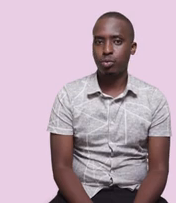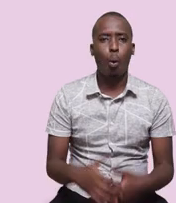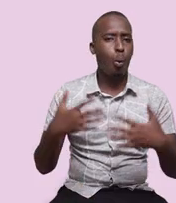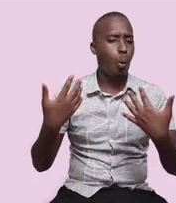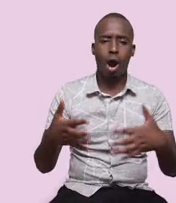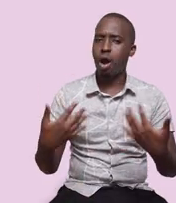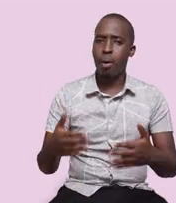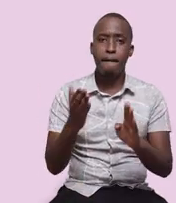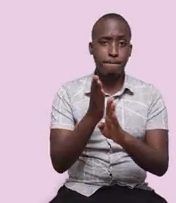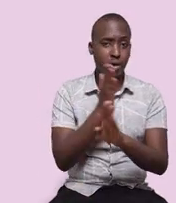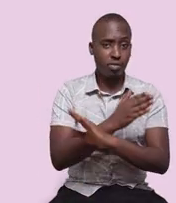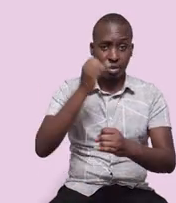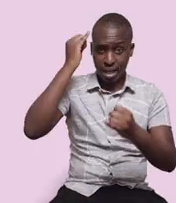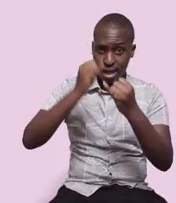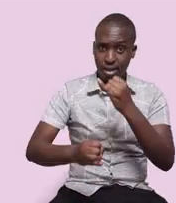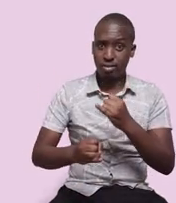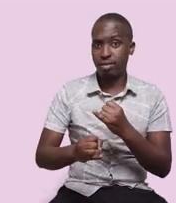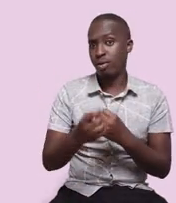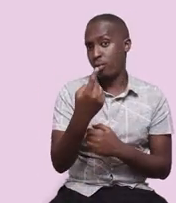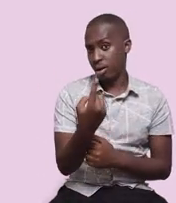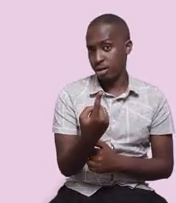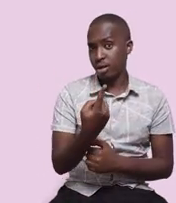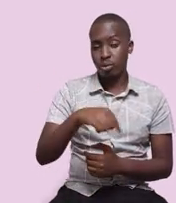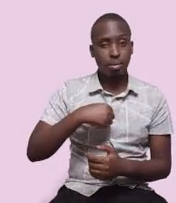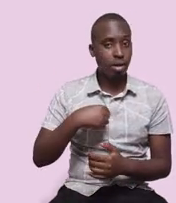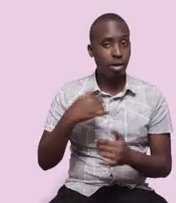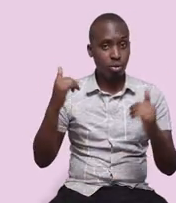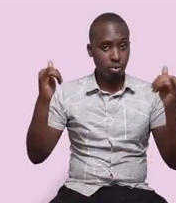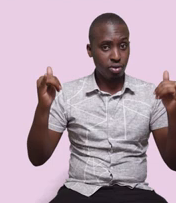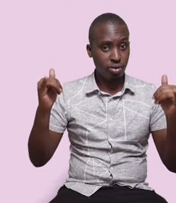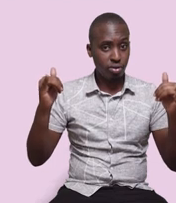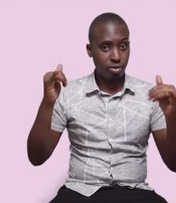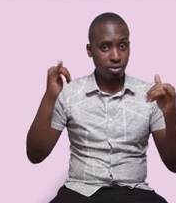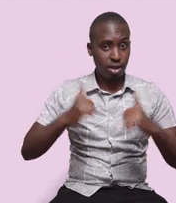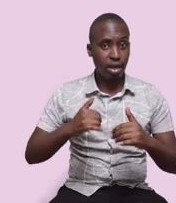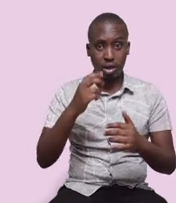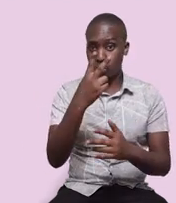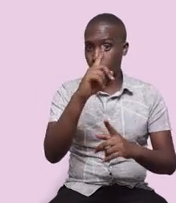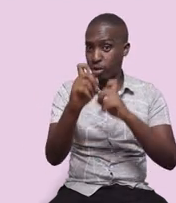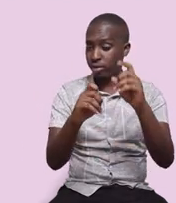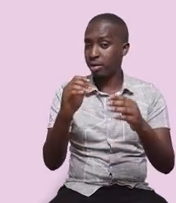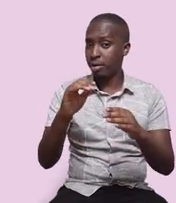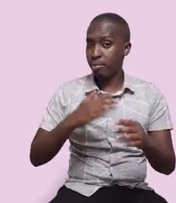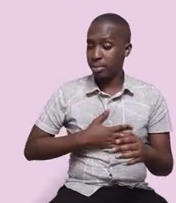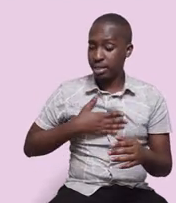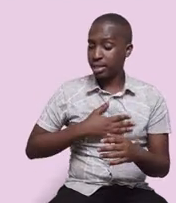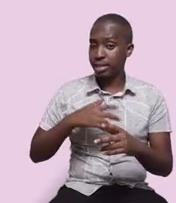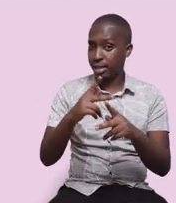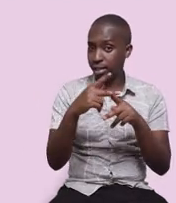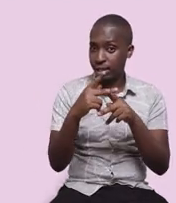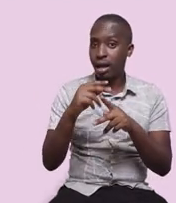Wow. Before the last one, we are remaining with two questions. Please be careful and answer them